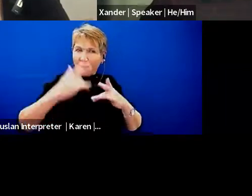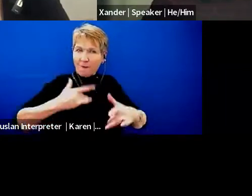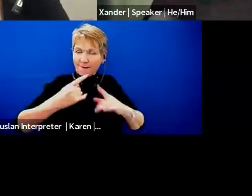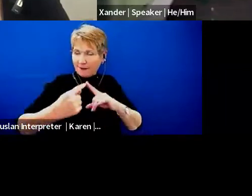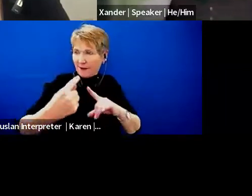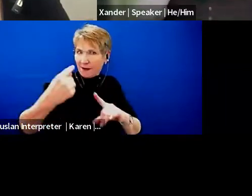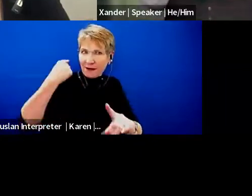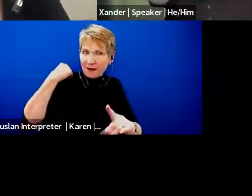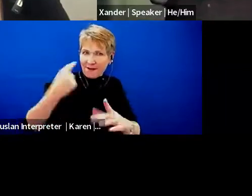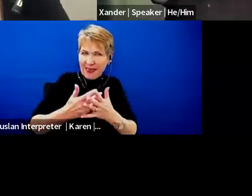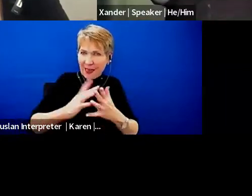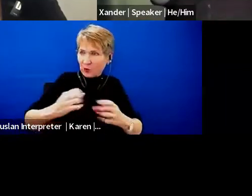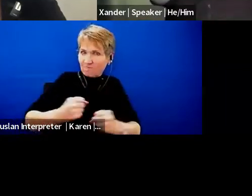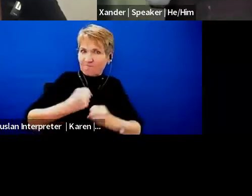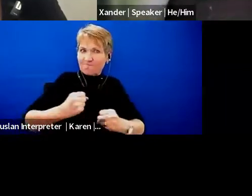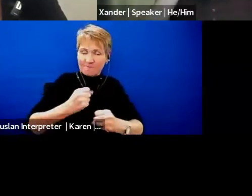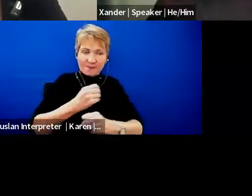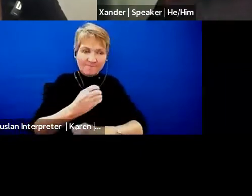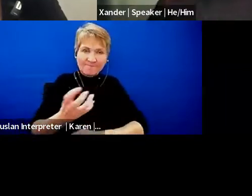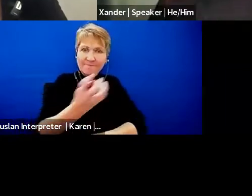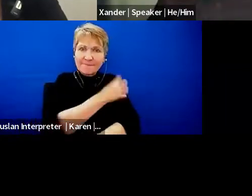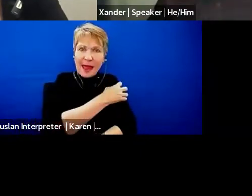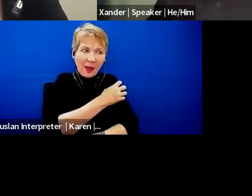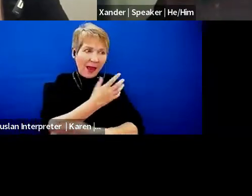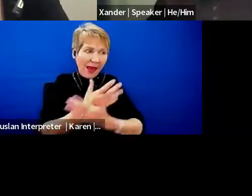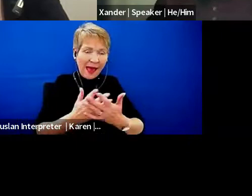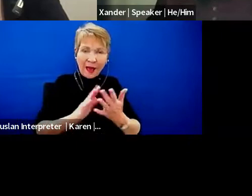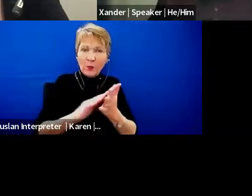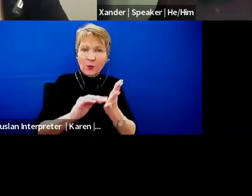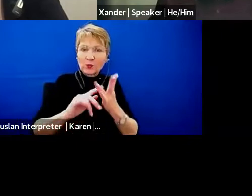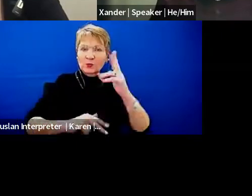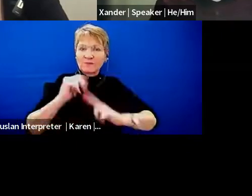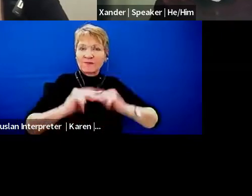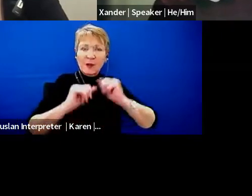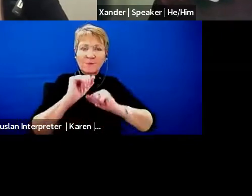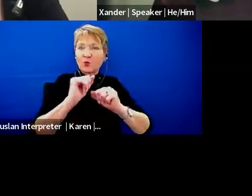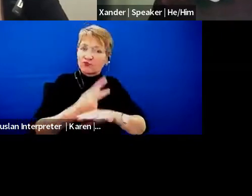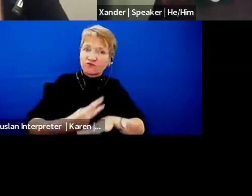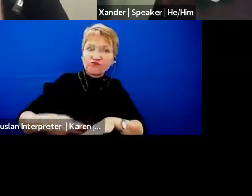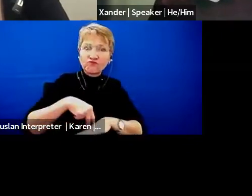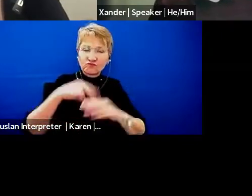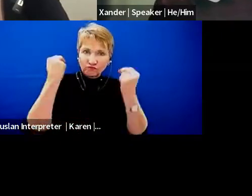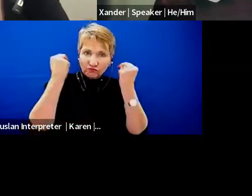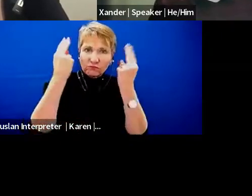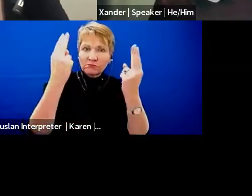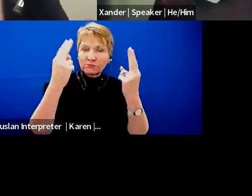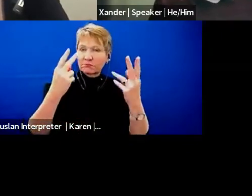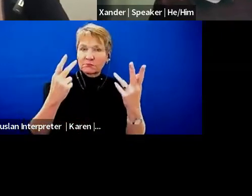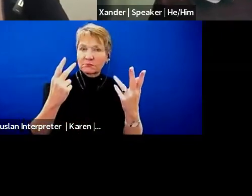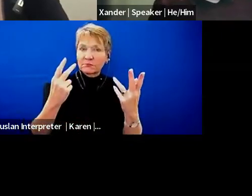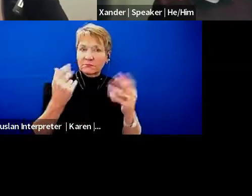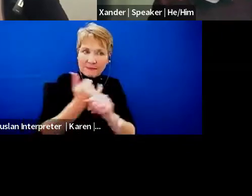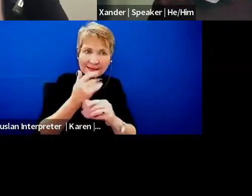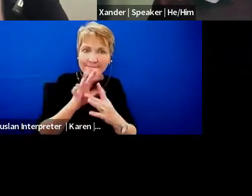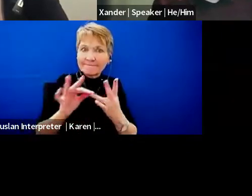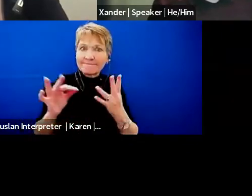how you might have been encouraged by somebody in your family to develop your voice, make your choices? So